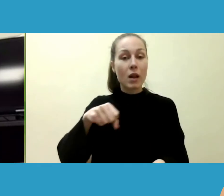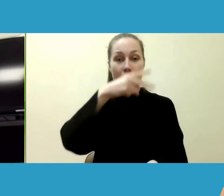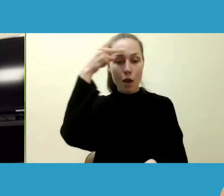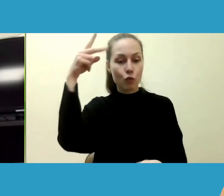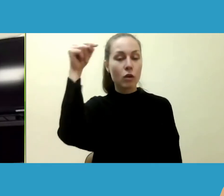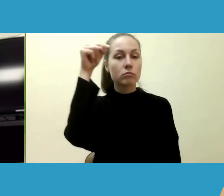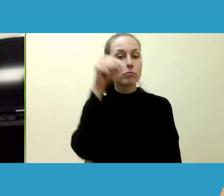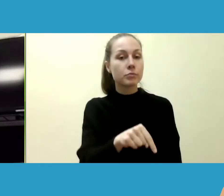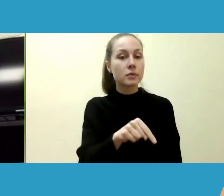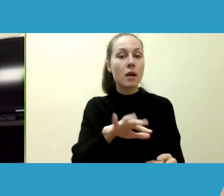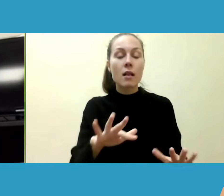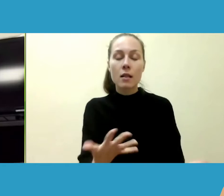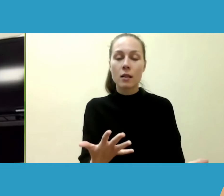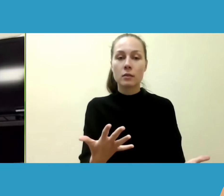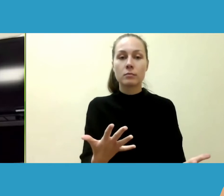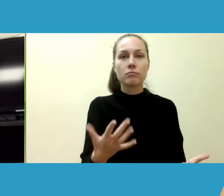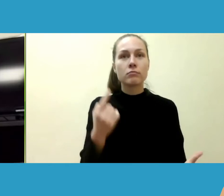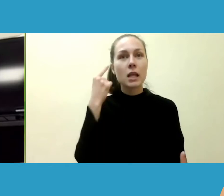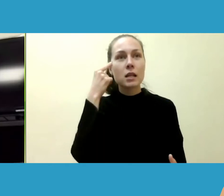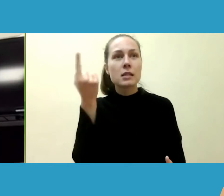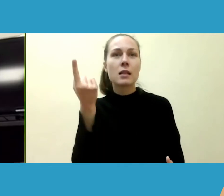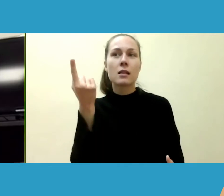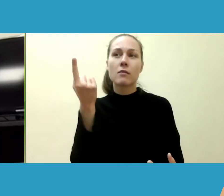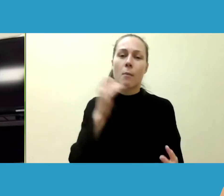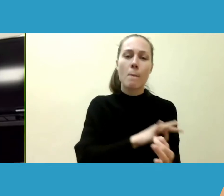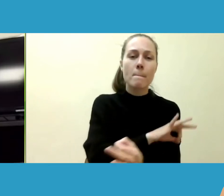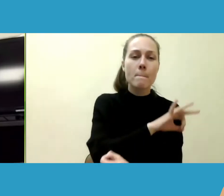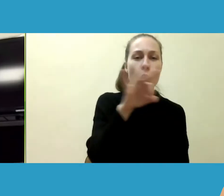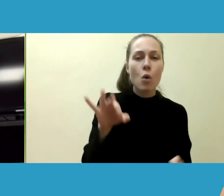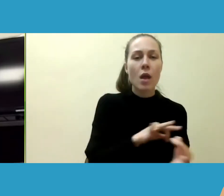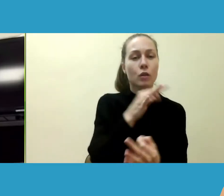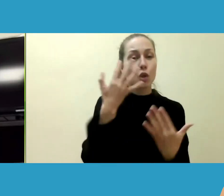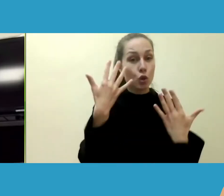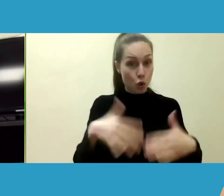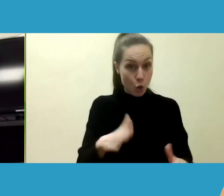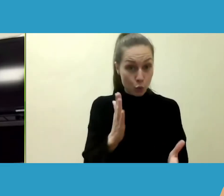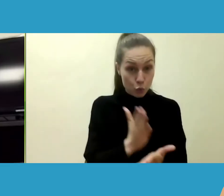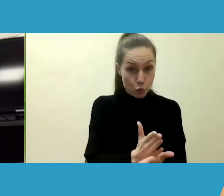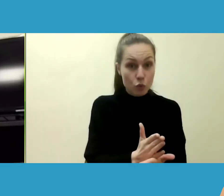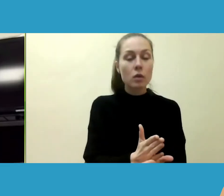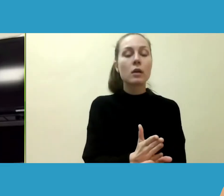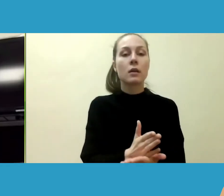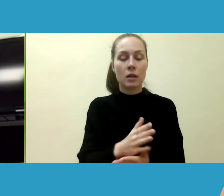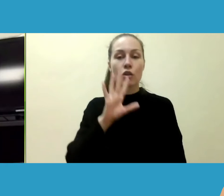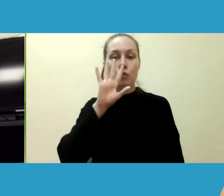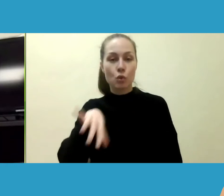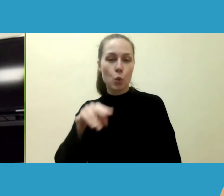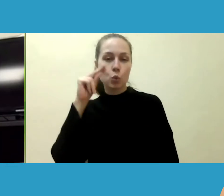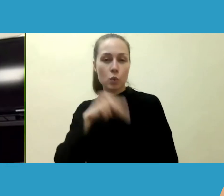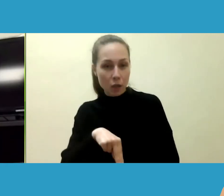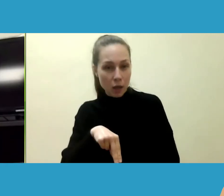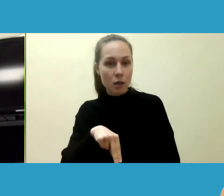to answer to find out whether some initiatives could be applied here in